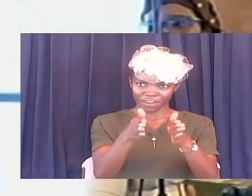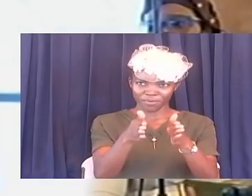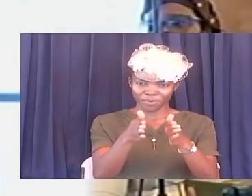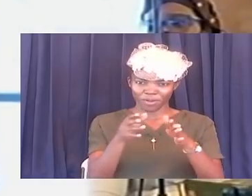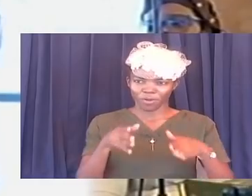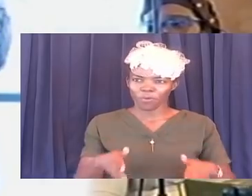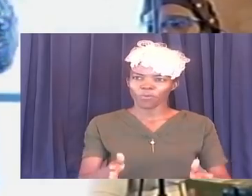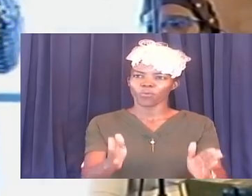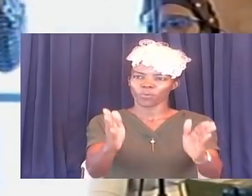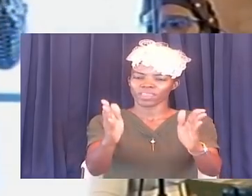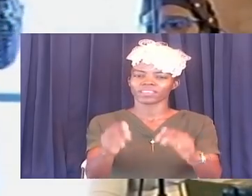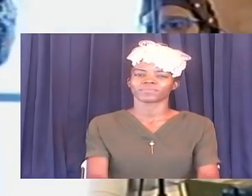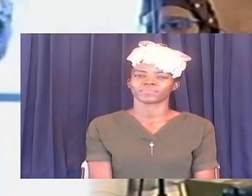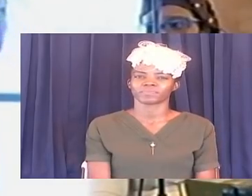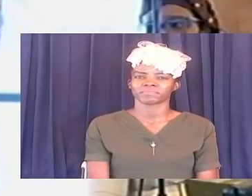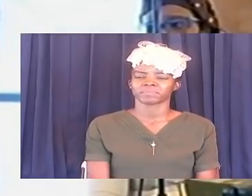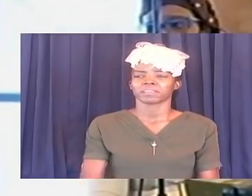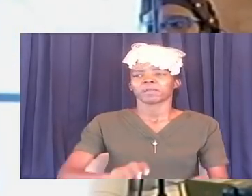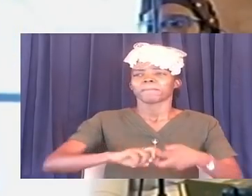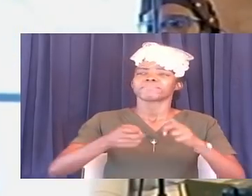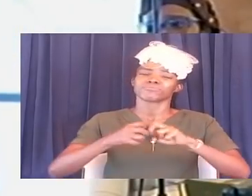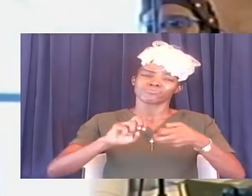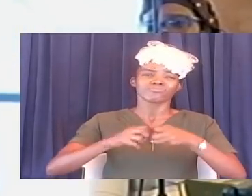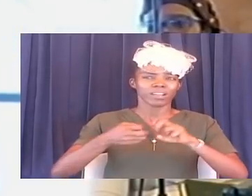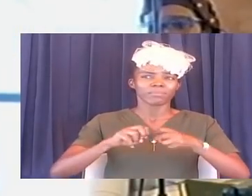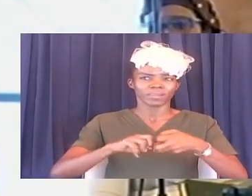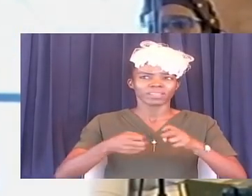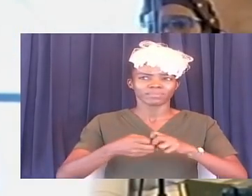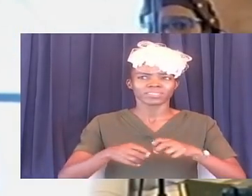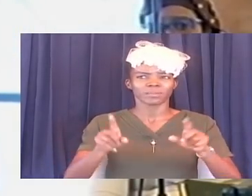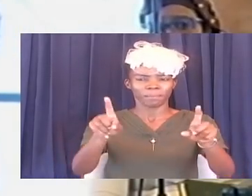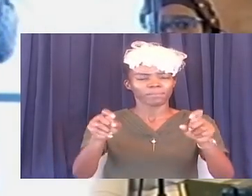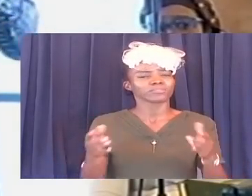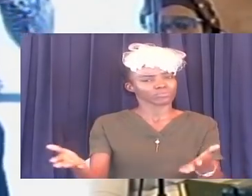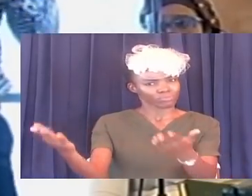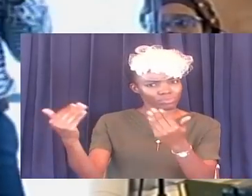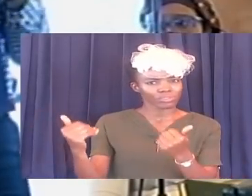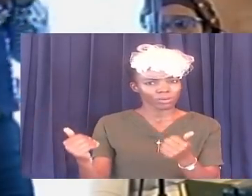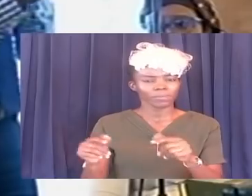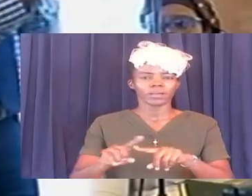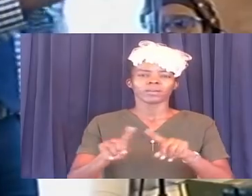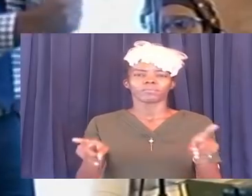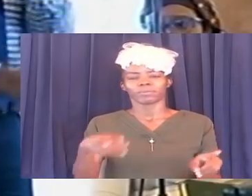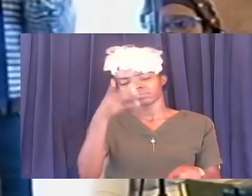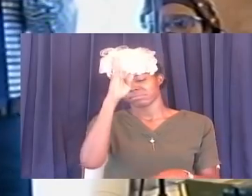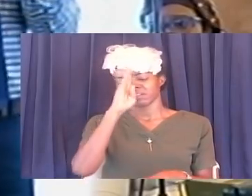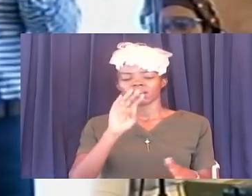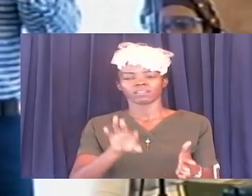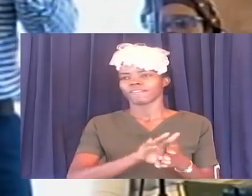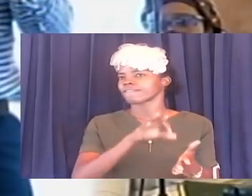The fiery trials must come, but God, he fears not.